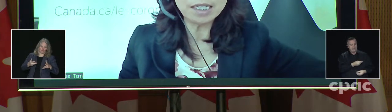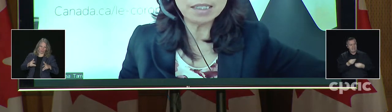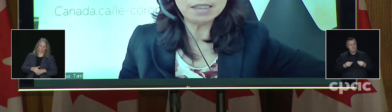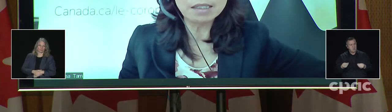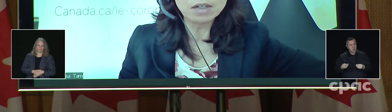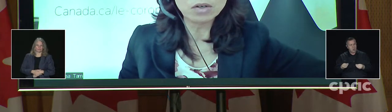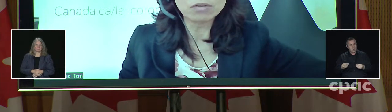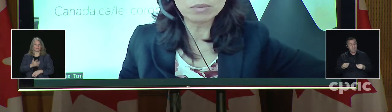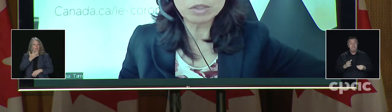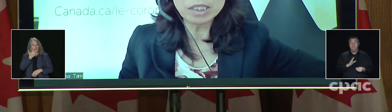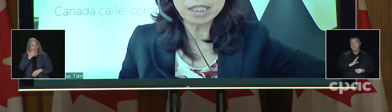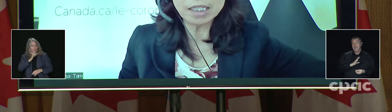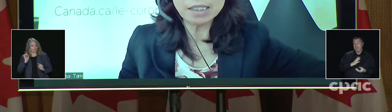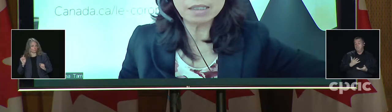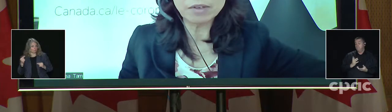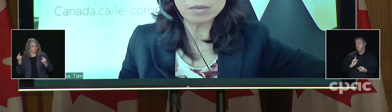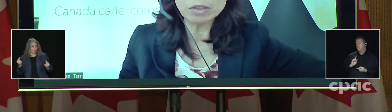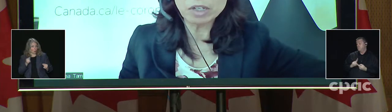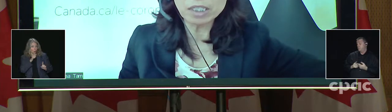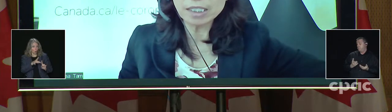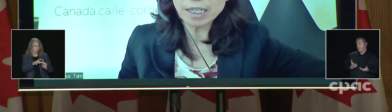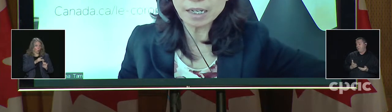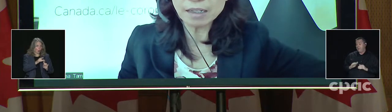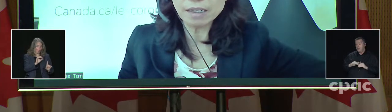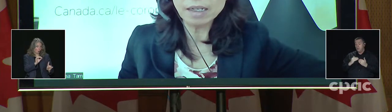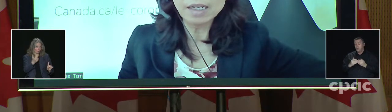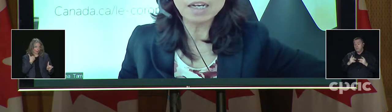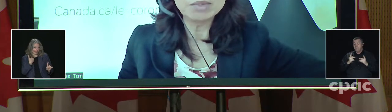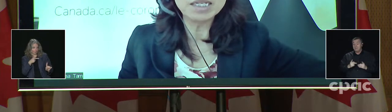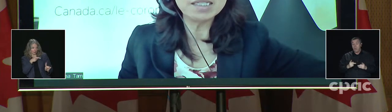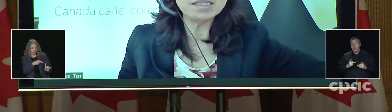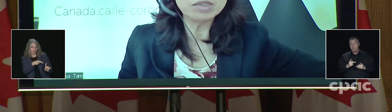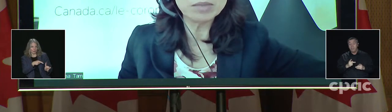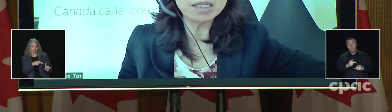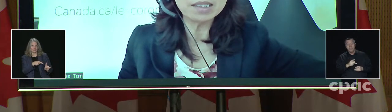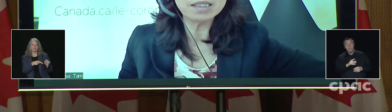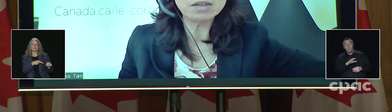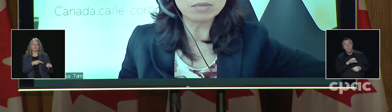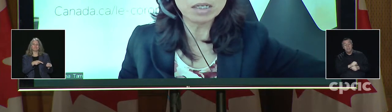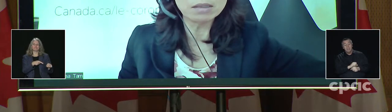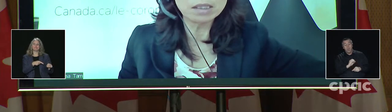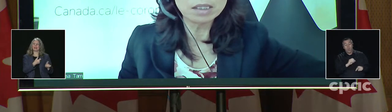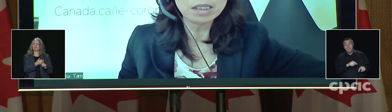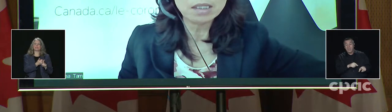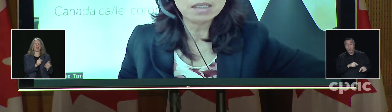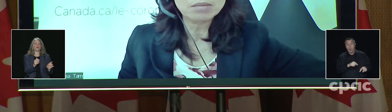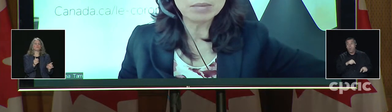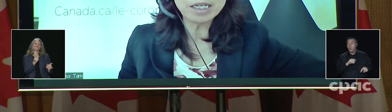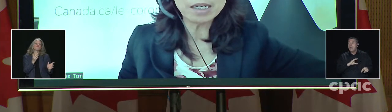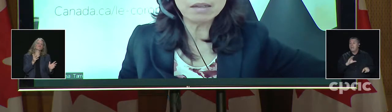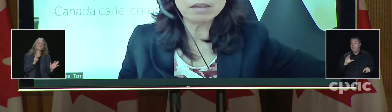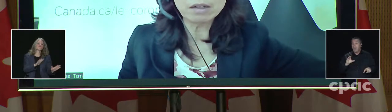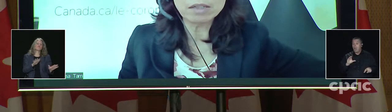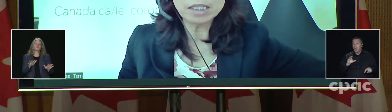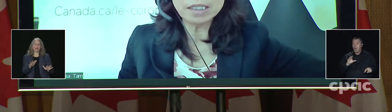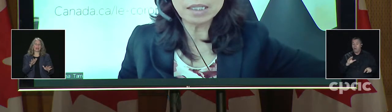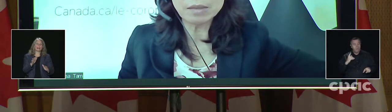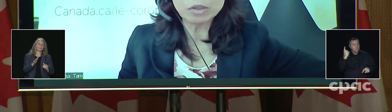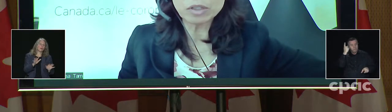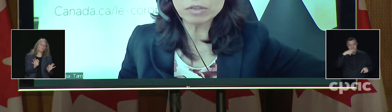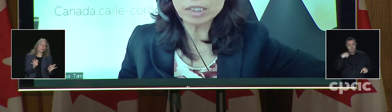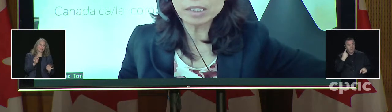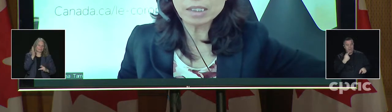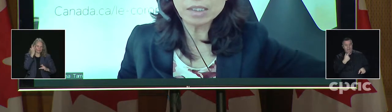to date, all reported cases of Omicron in Canada have been asymptomatic or mild. Public health authorities